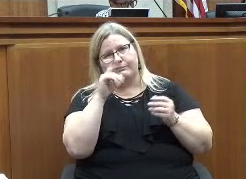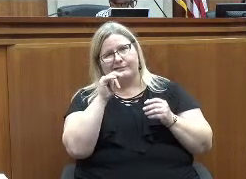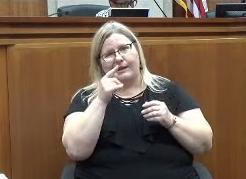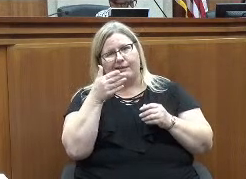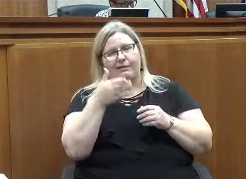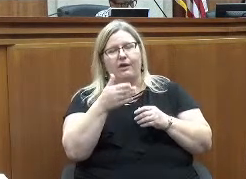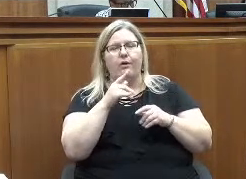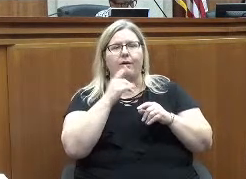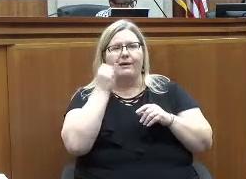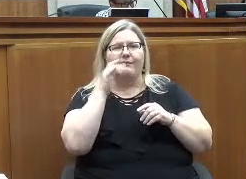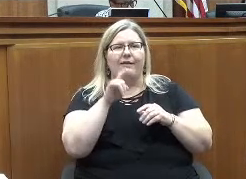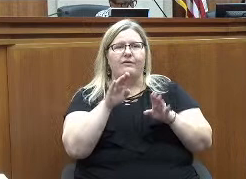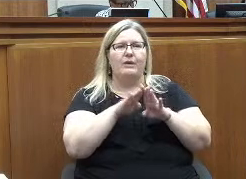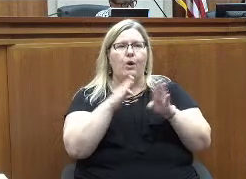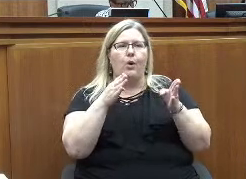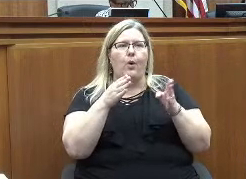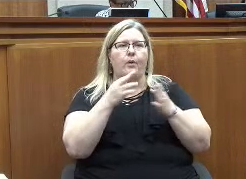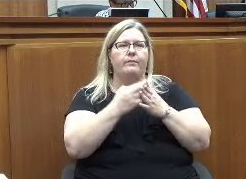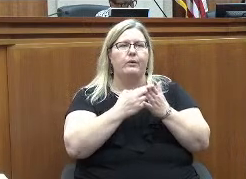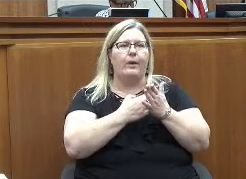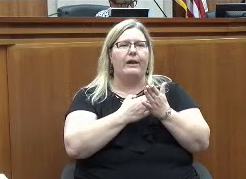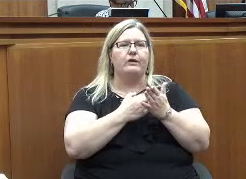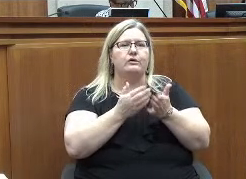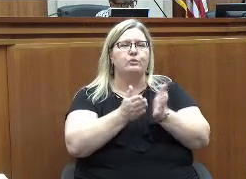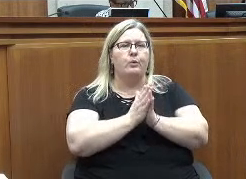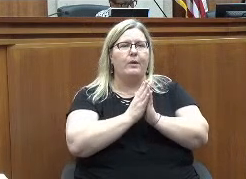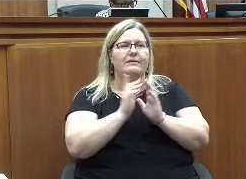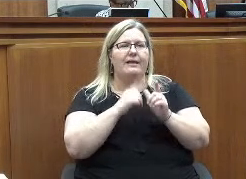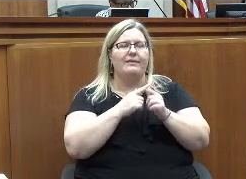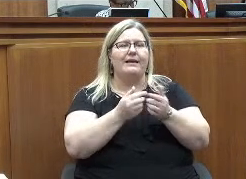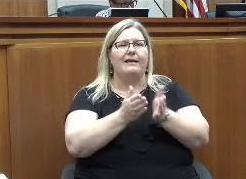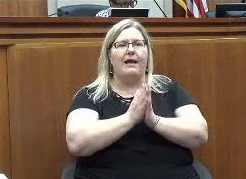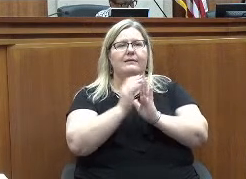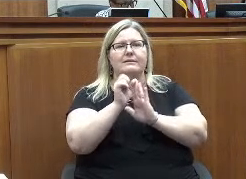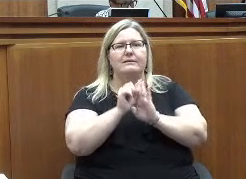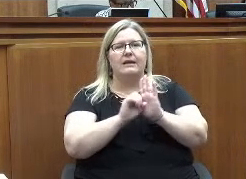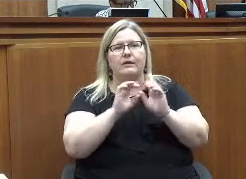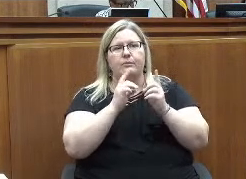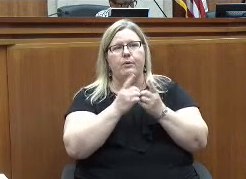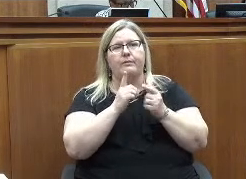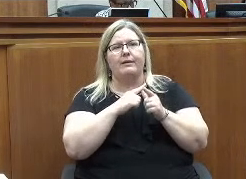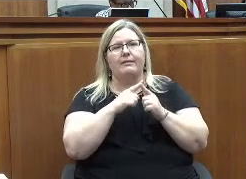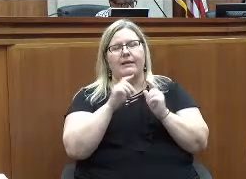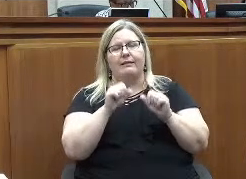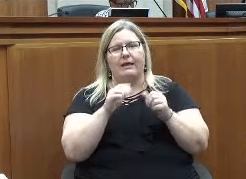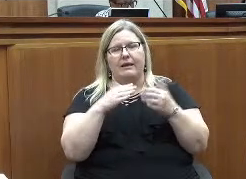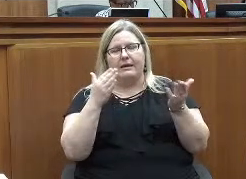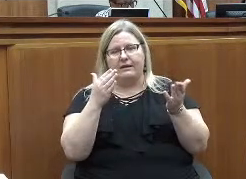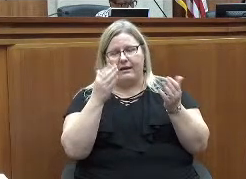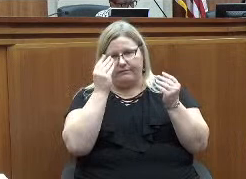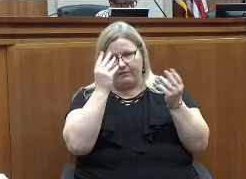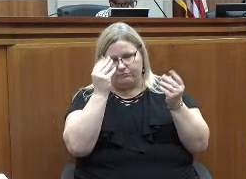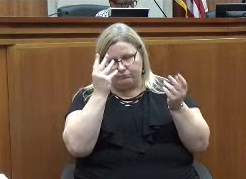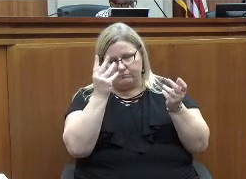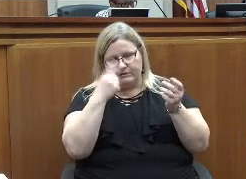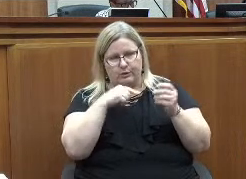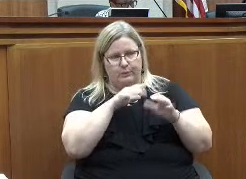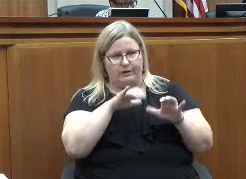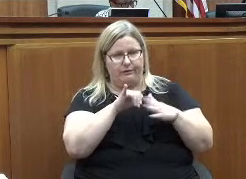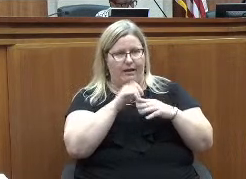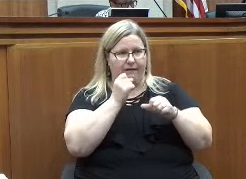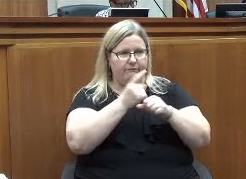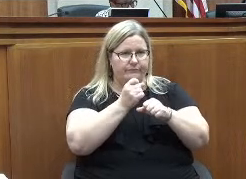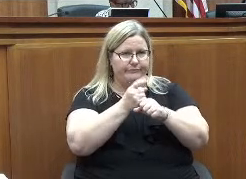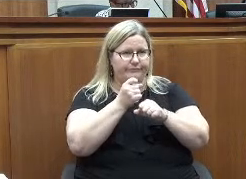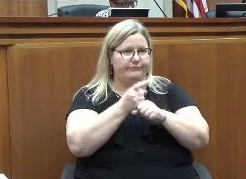be a open records request. You could just ask the State Department, and they could give that data because we do that every